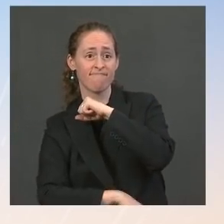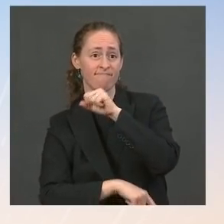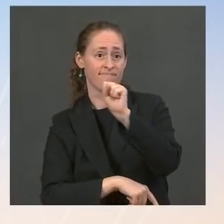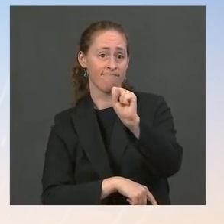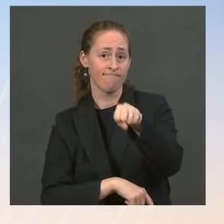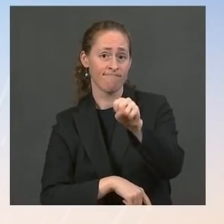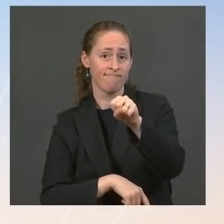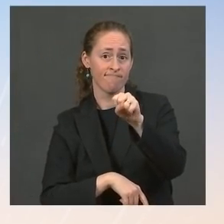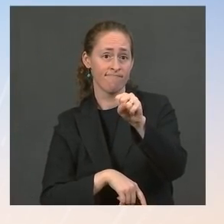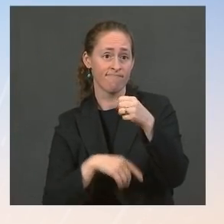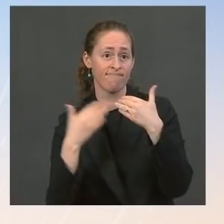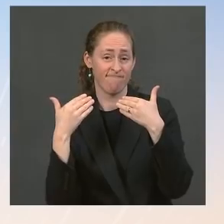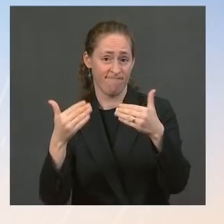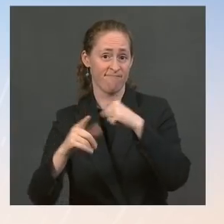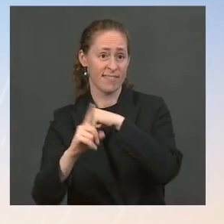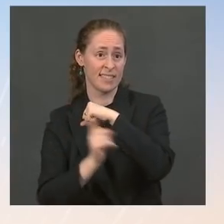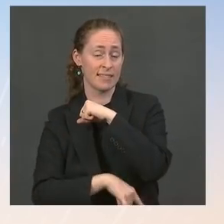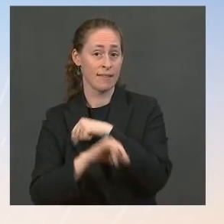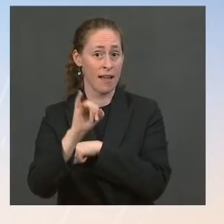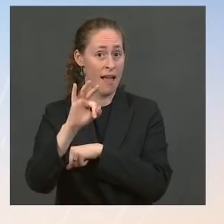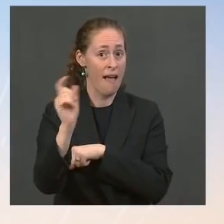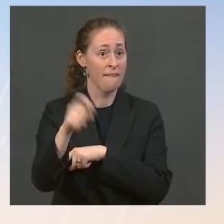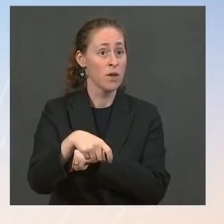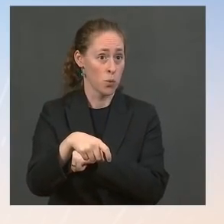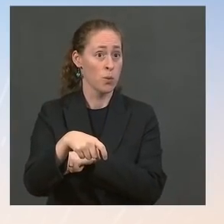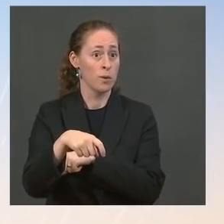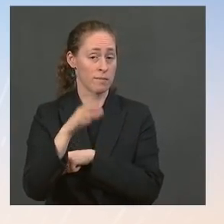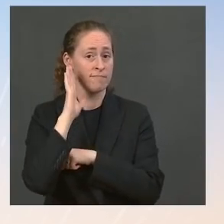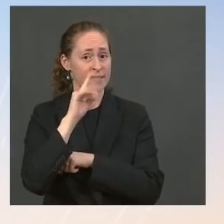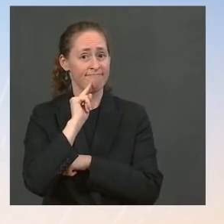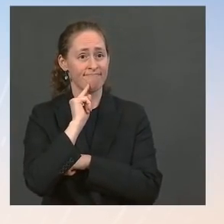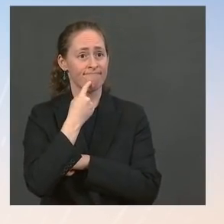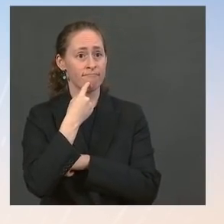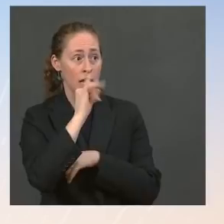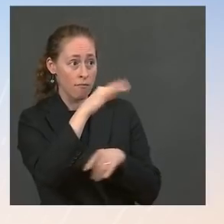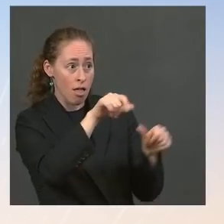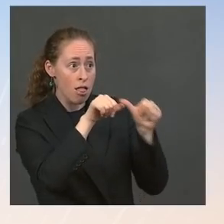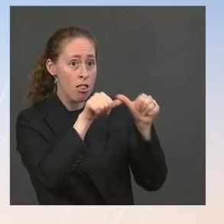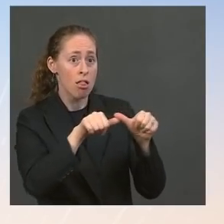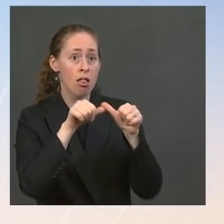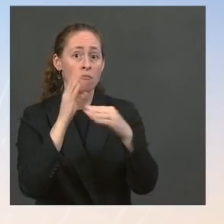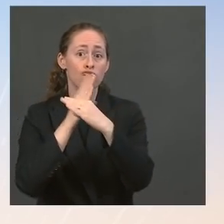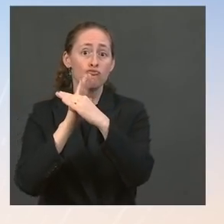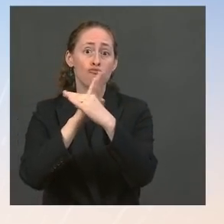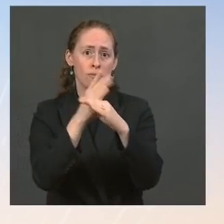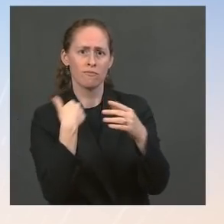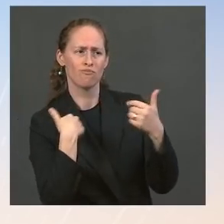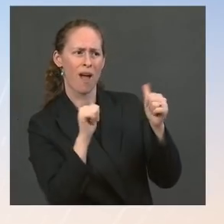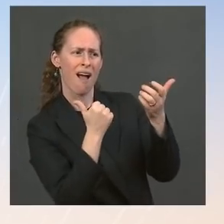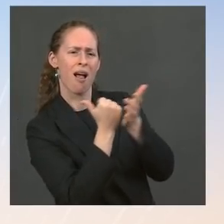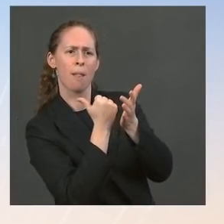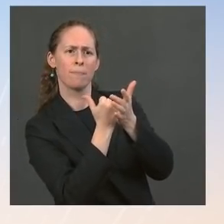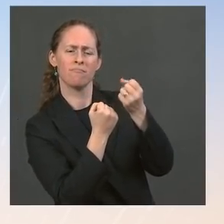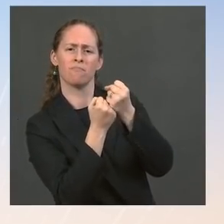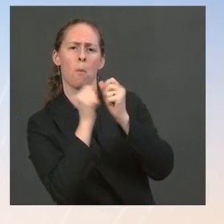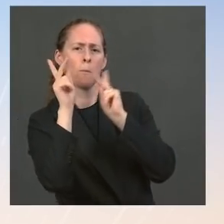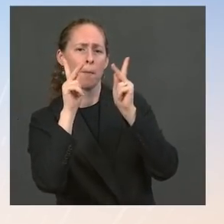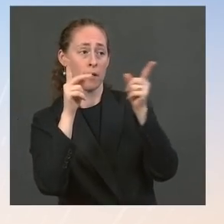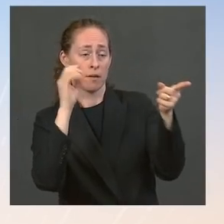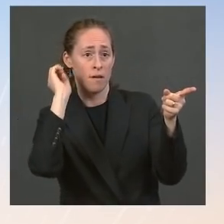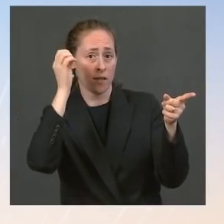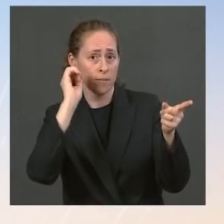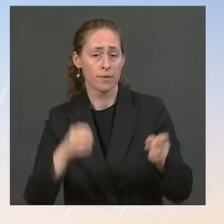at our disposal to respond quickly and decisively to those who obstruct humanitarian assistance to the people of Ethiopia. One more